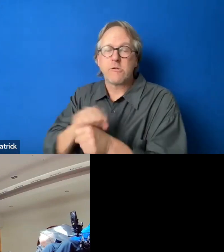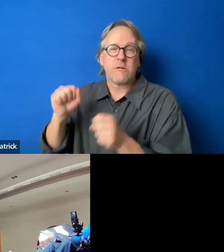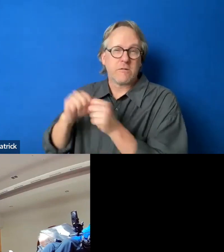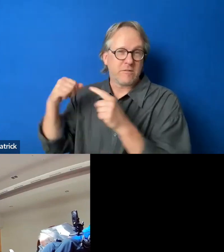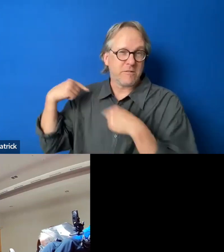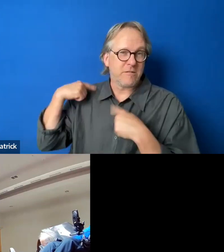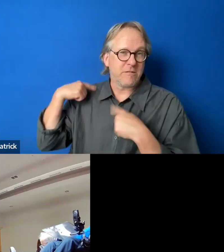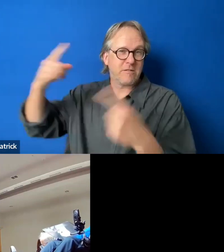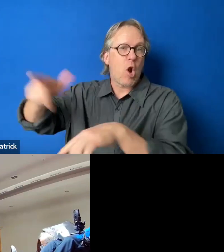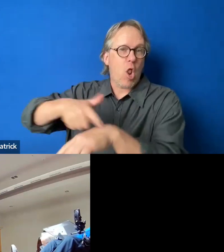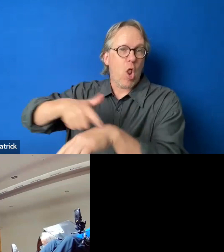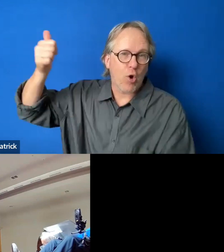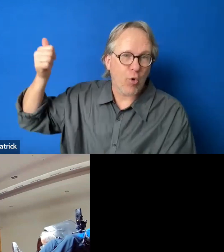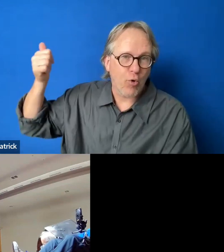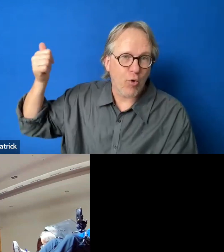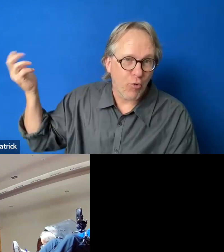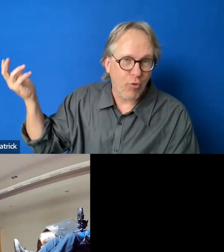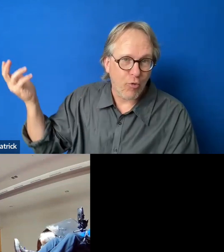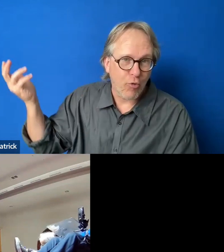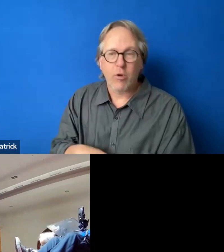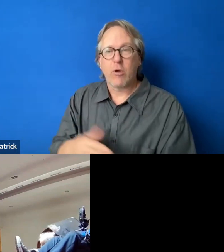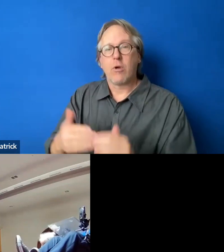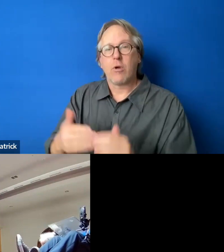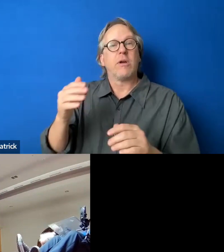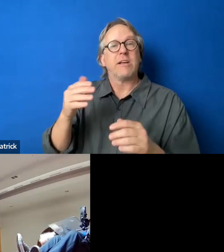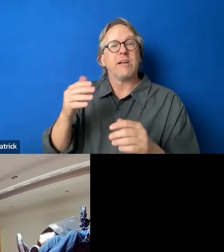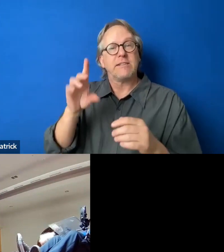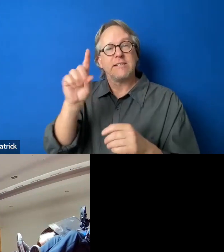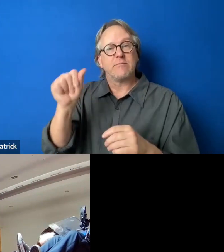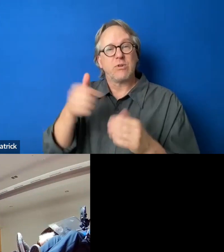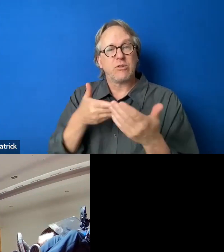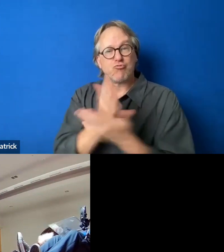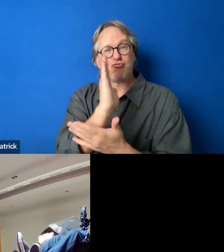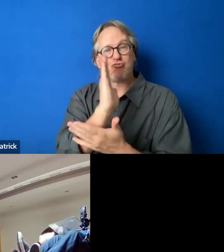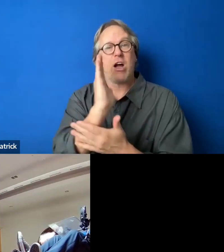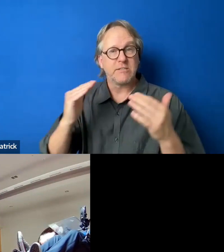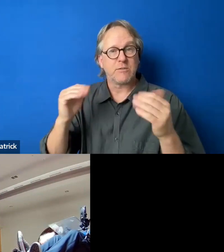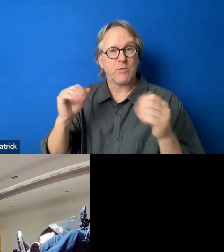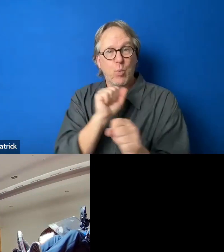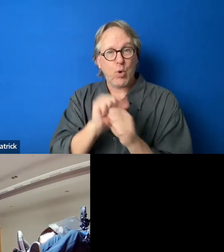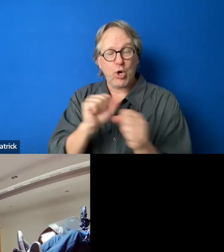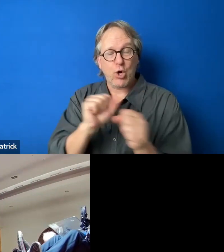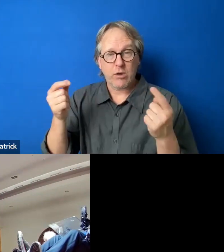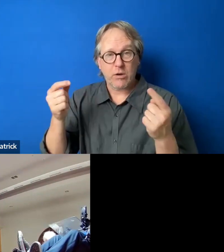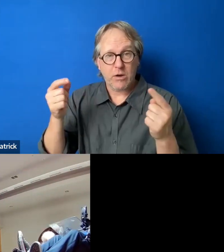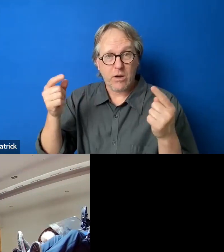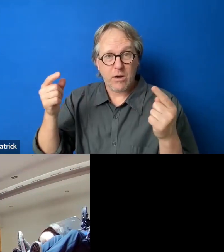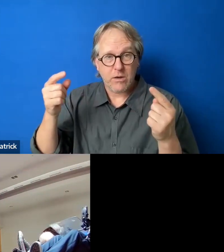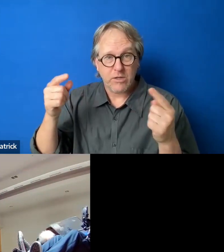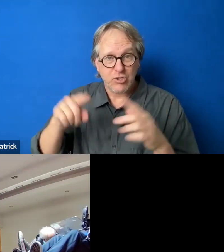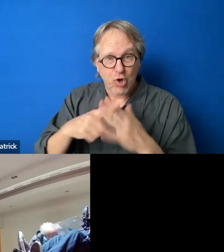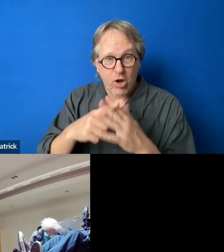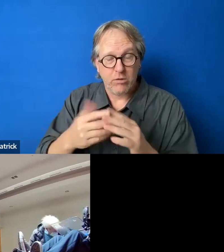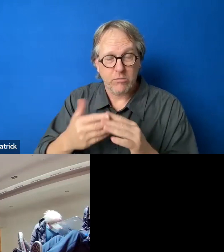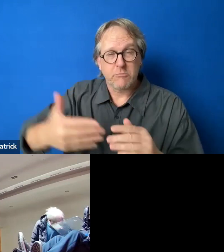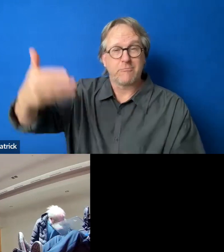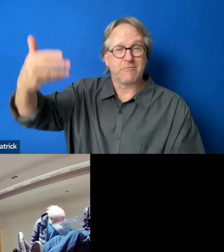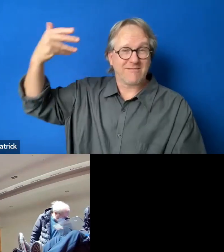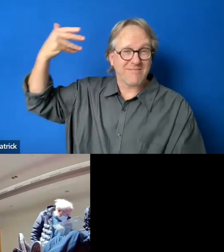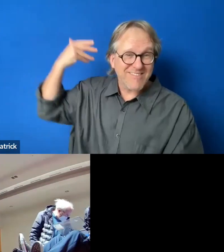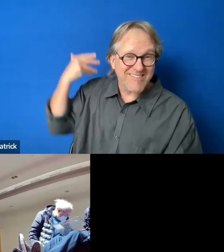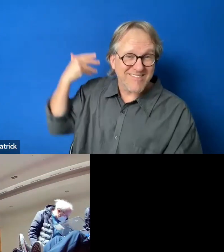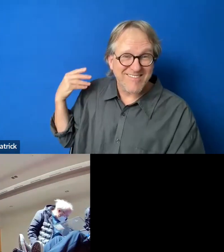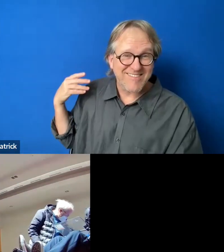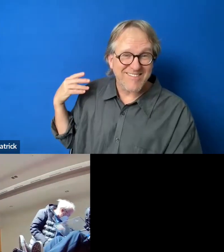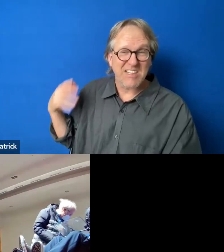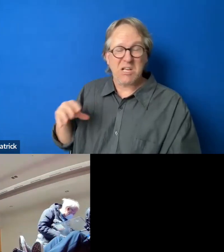Some of the earliest disability rights work was done, I think, between